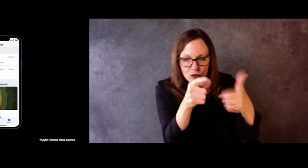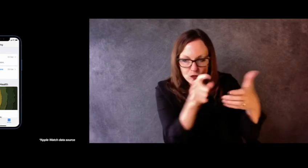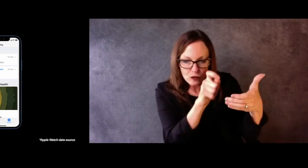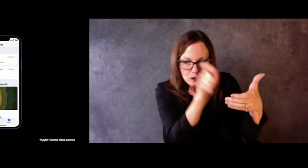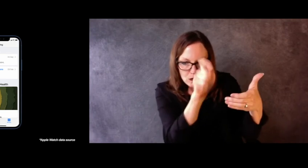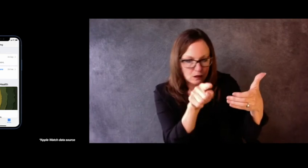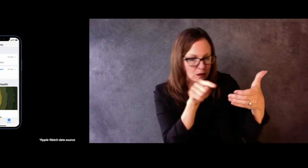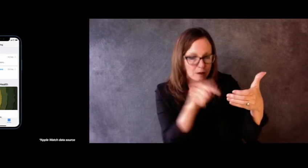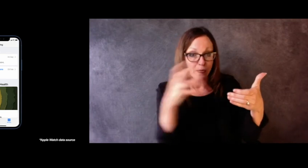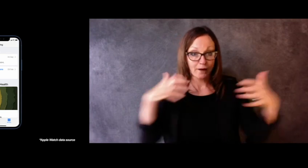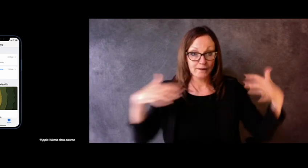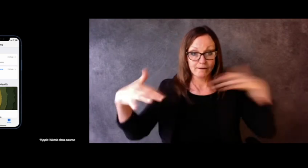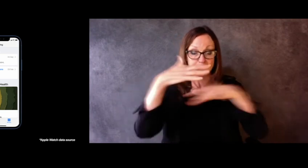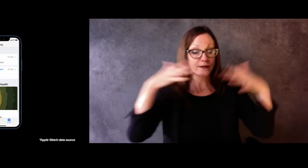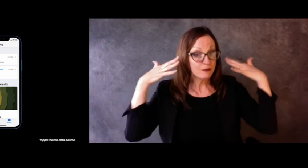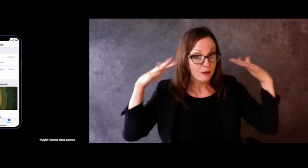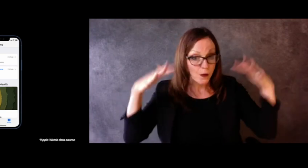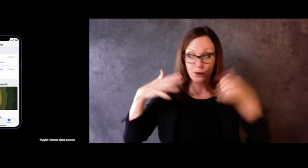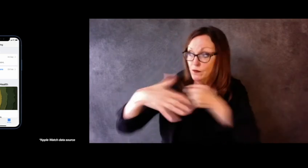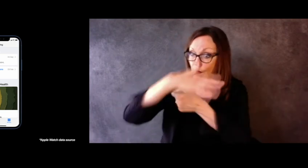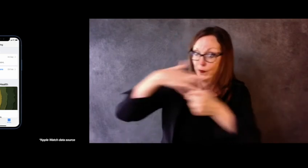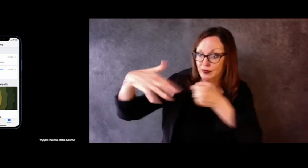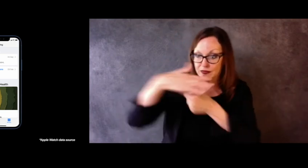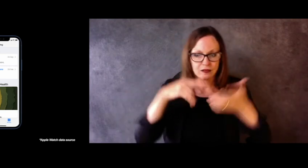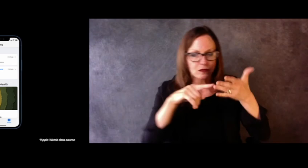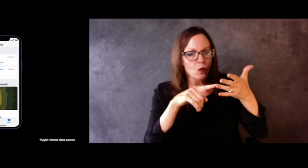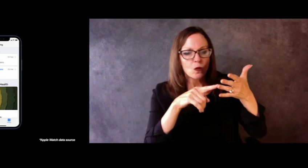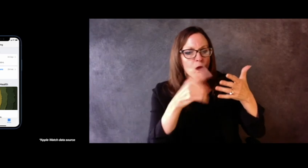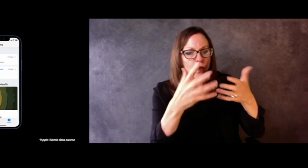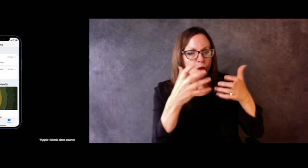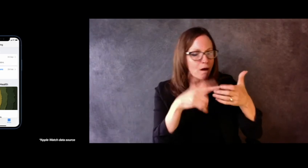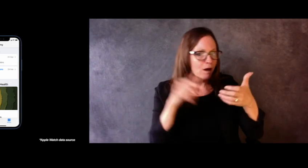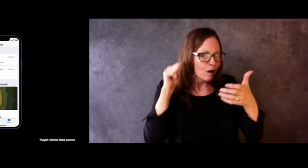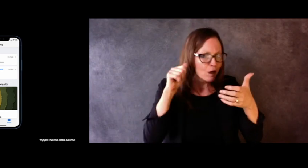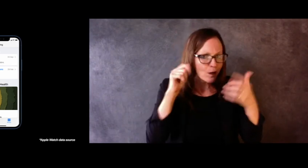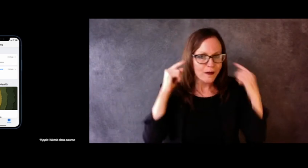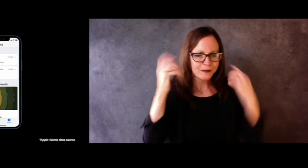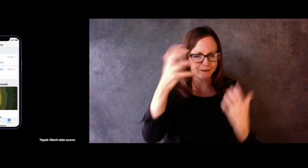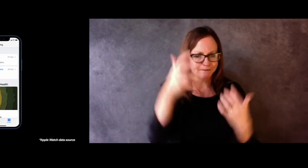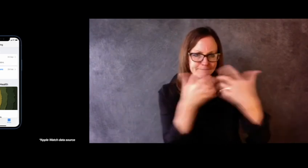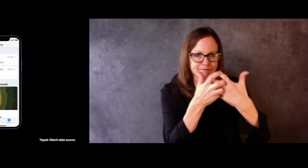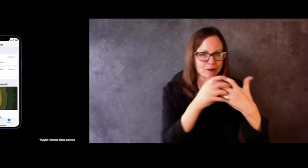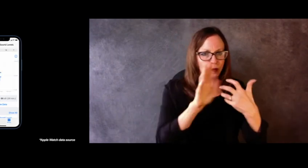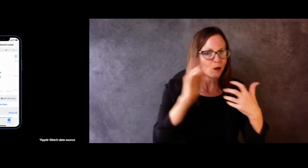levels, headphone audio levels, audiogram, noise notifications, and more knowledge about hearing